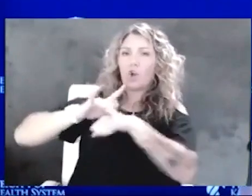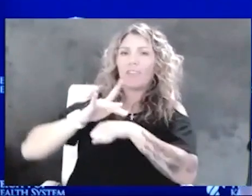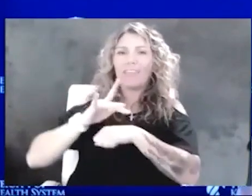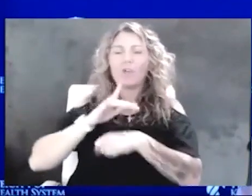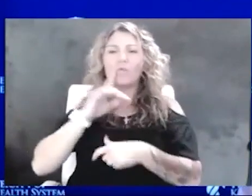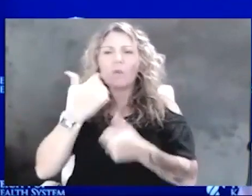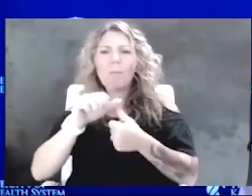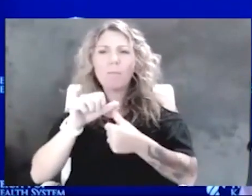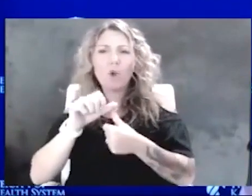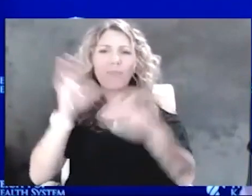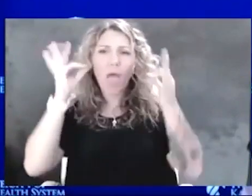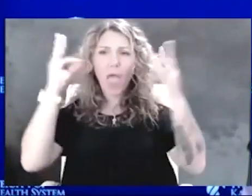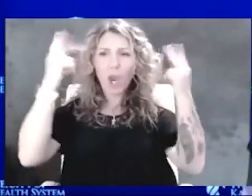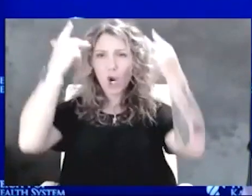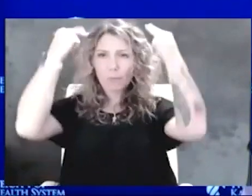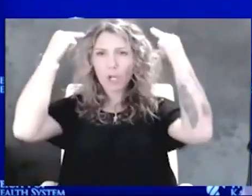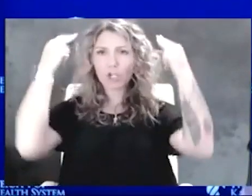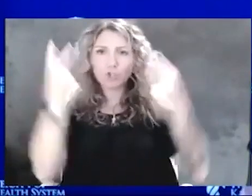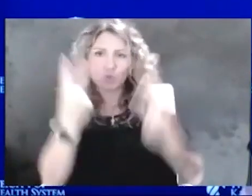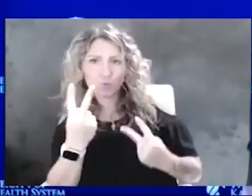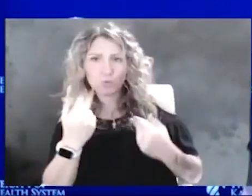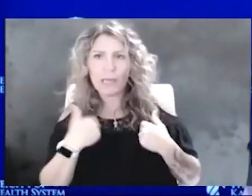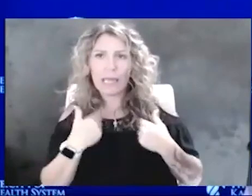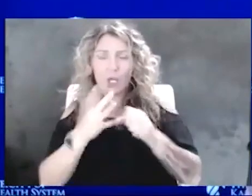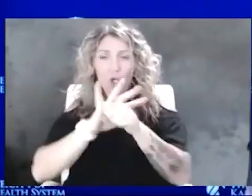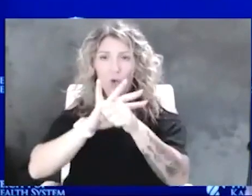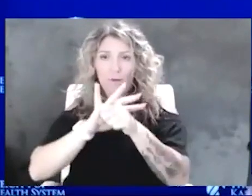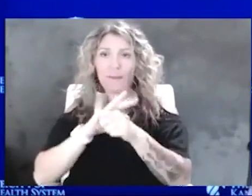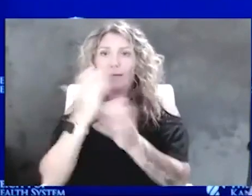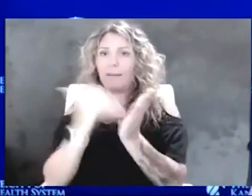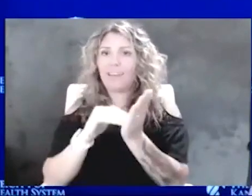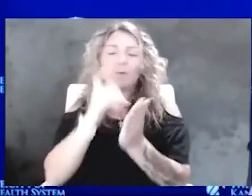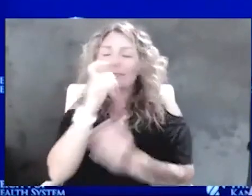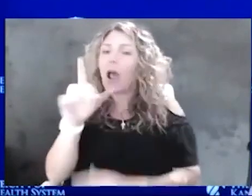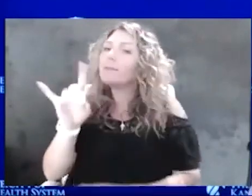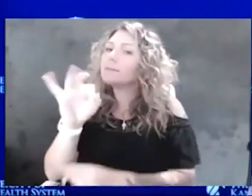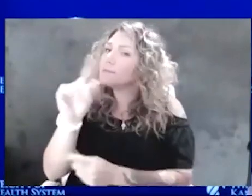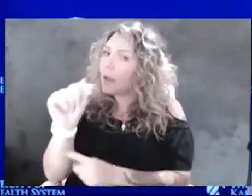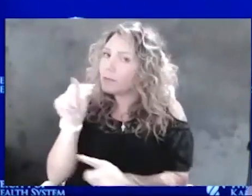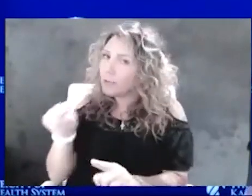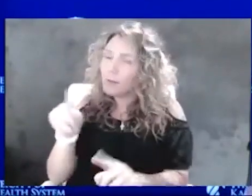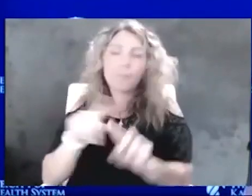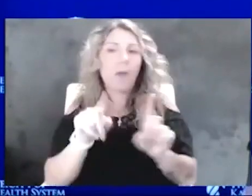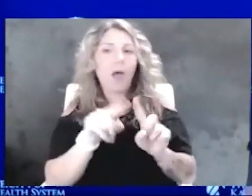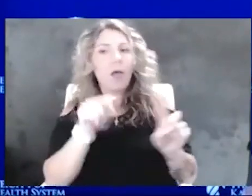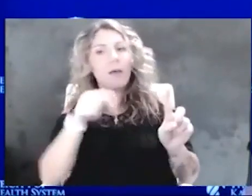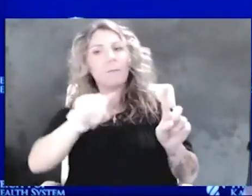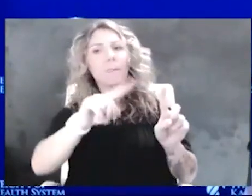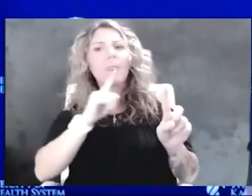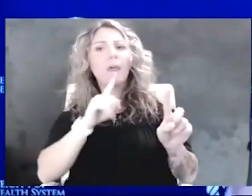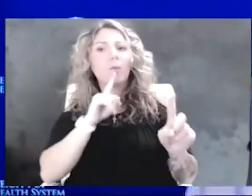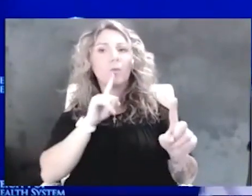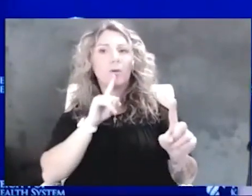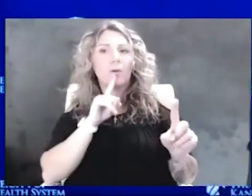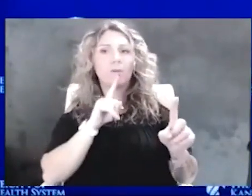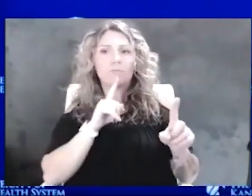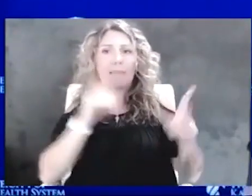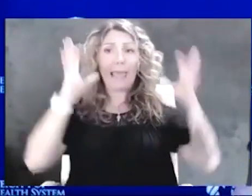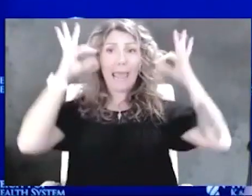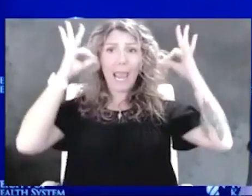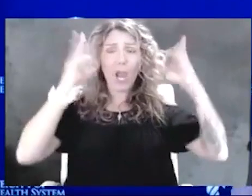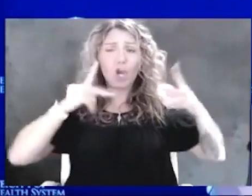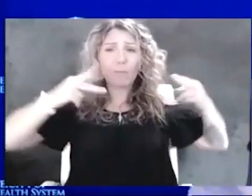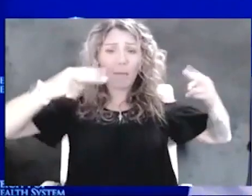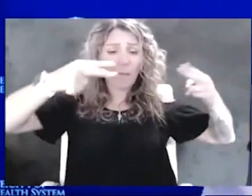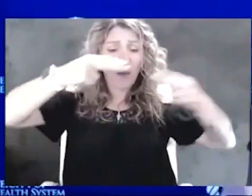had the infection. Now, again, it wasn't Delta variant, but they were very close with their clients. Both the